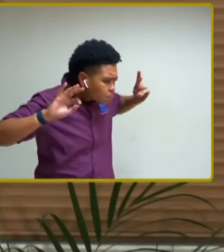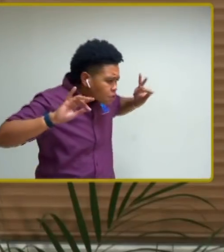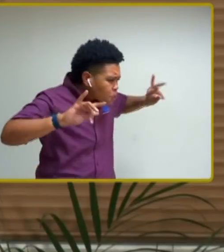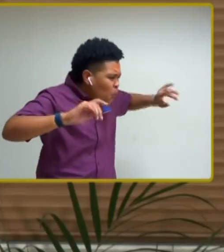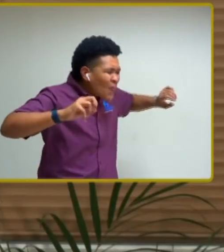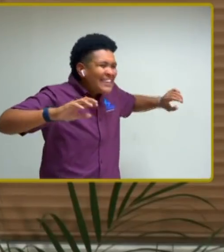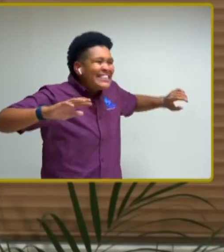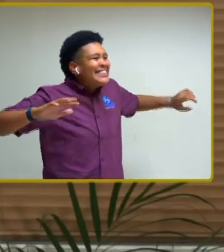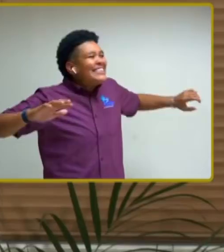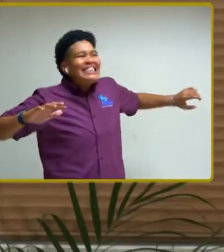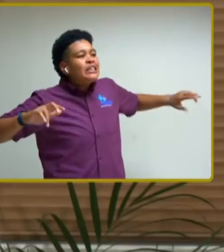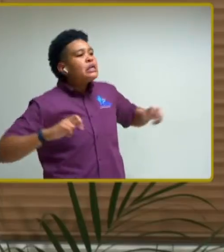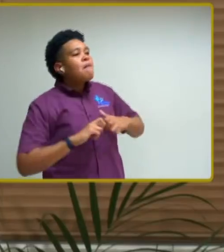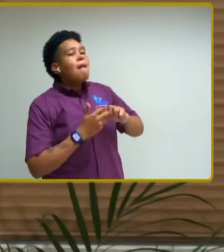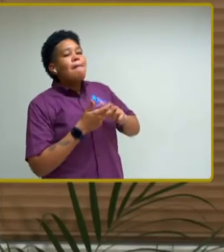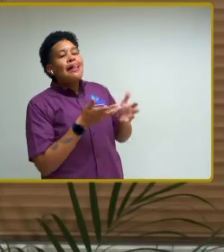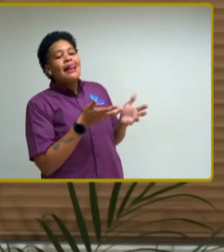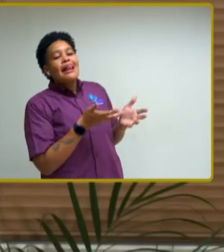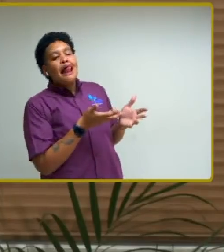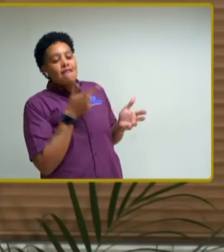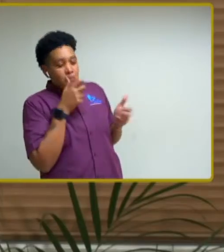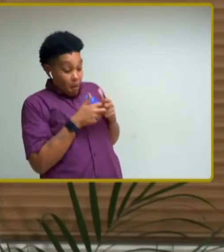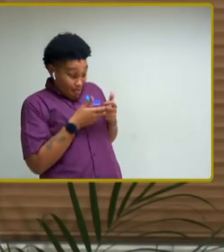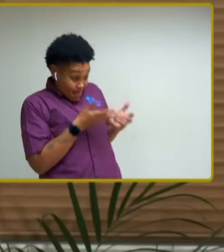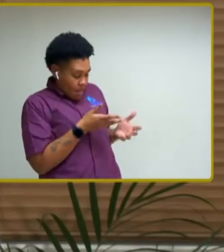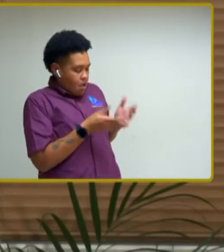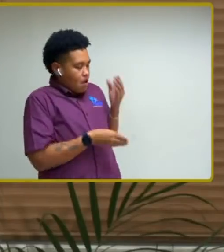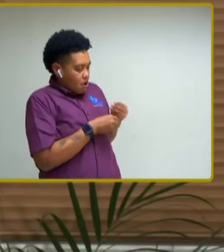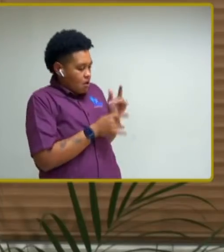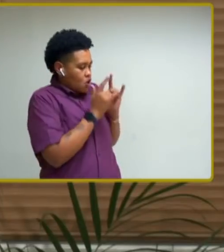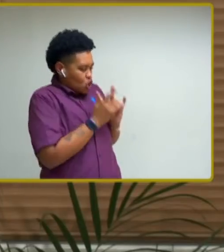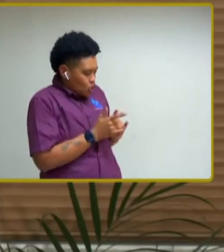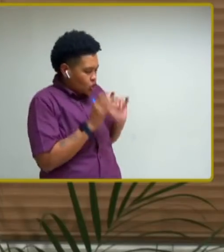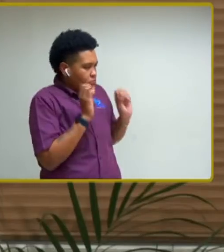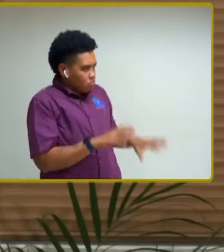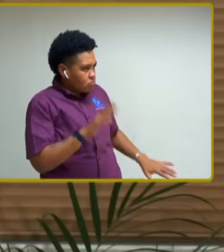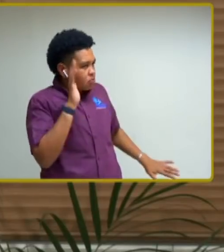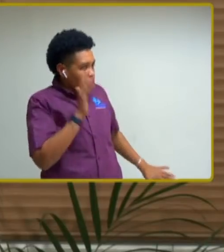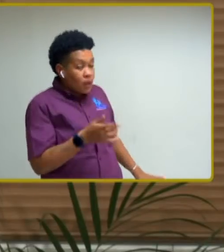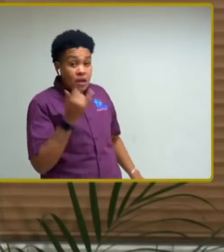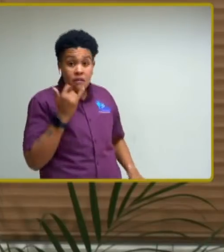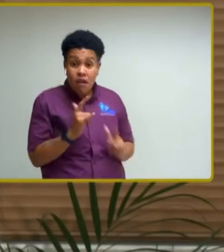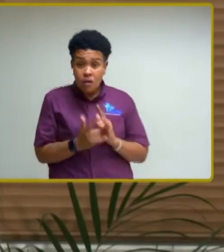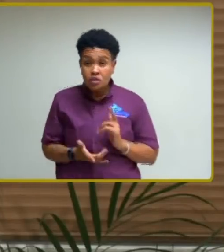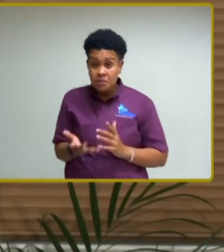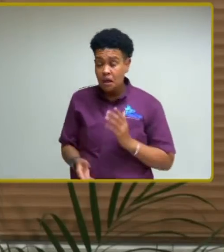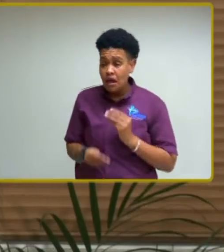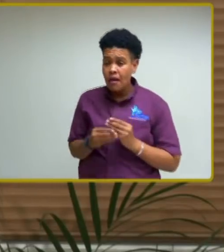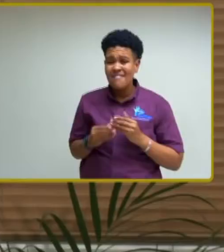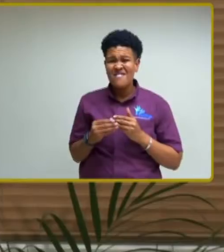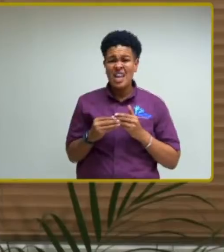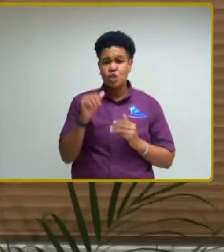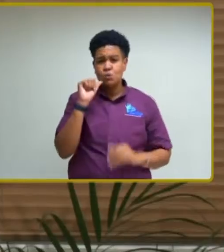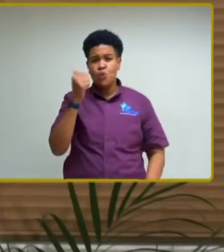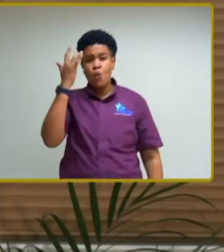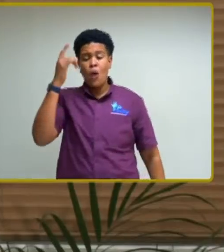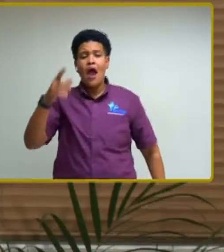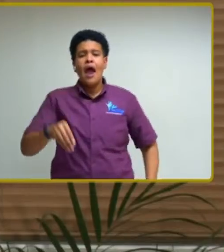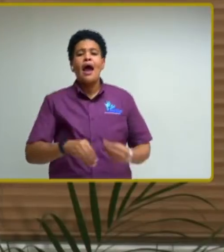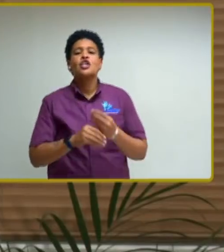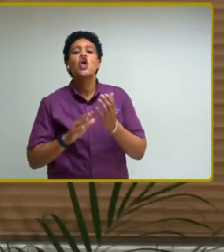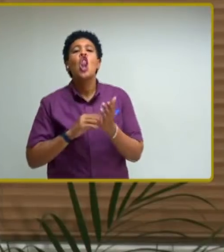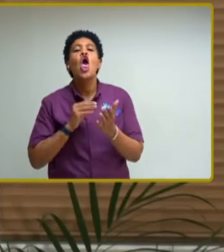where the kinks are, if there are any, where adjustments need to be made. We will be flexible tomorrow because it's also a